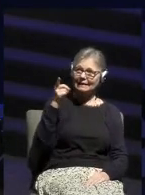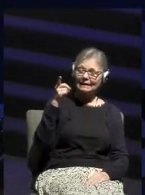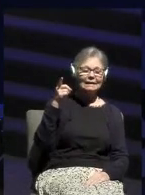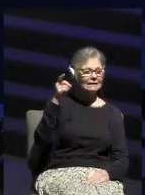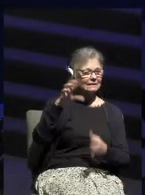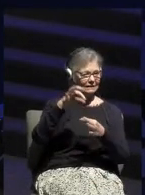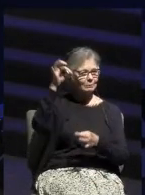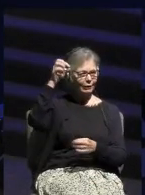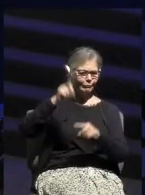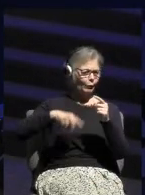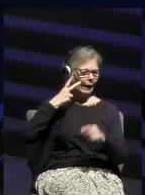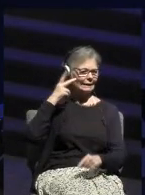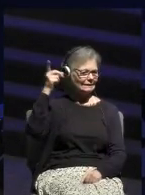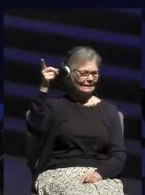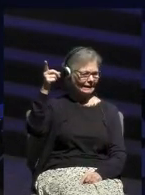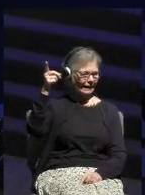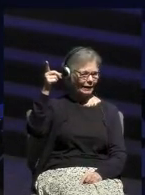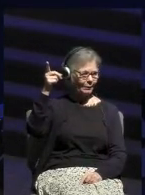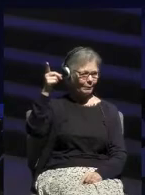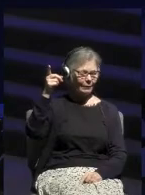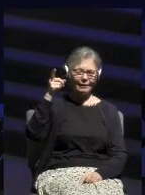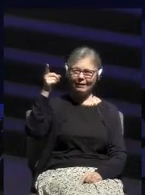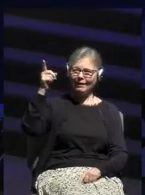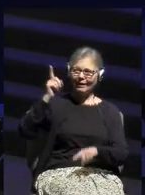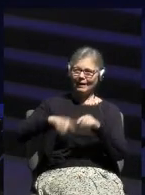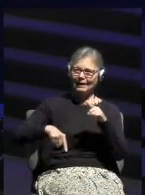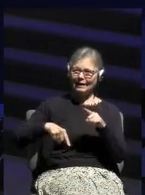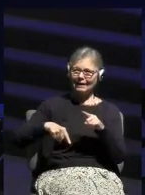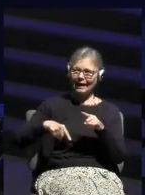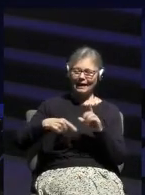invisible, right? So he can't cast a shadow.